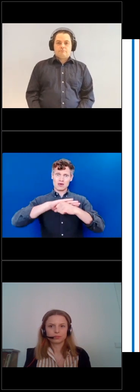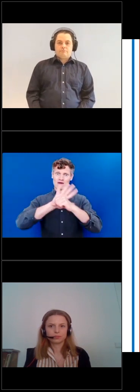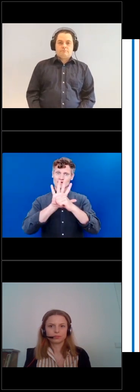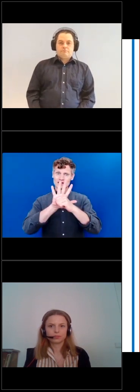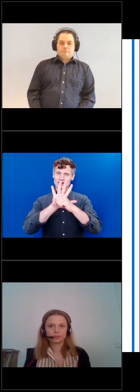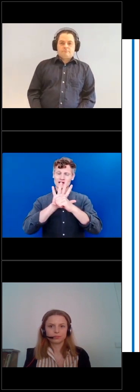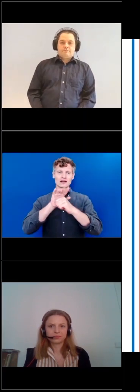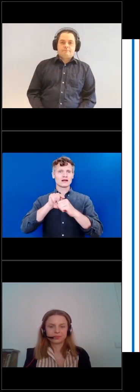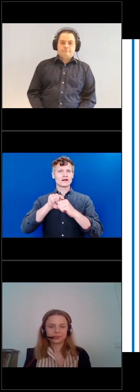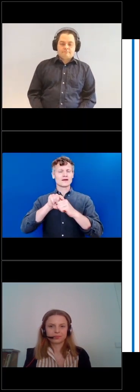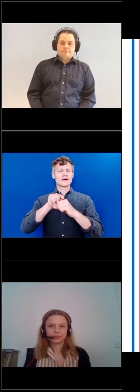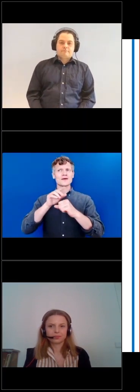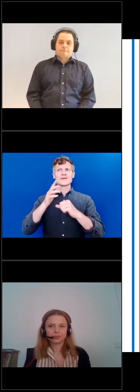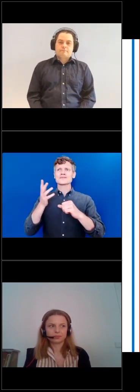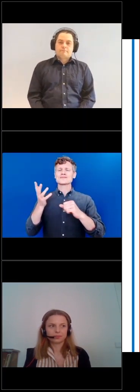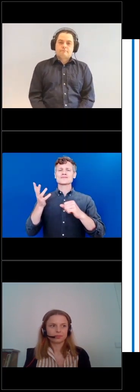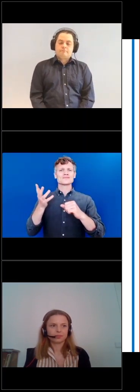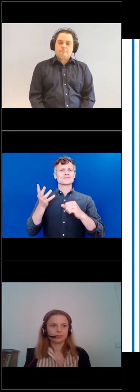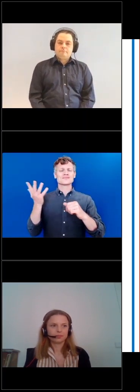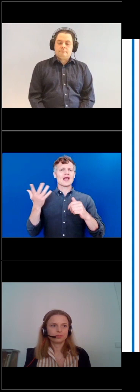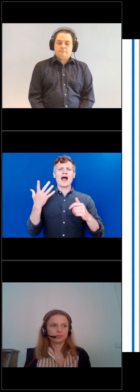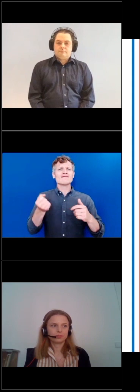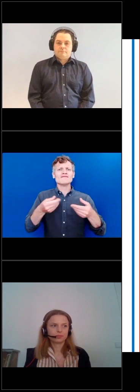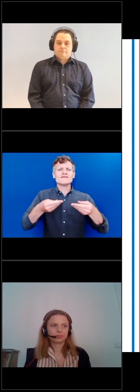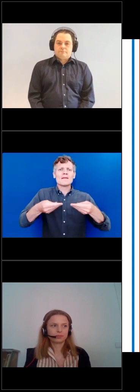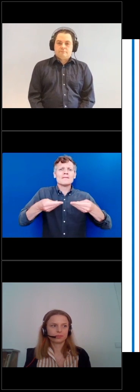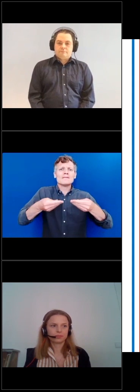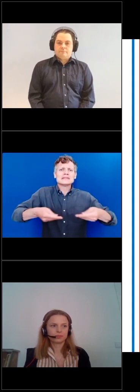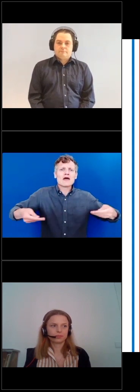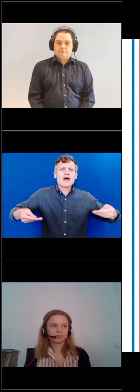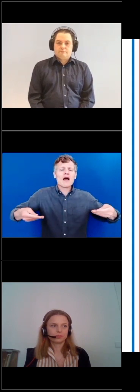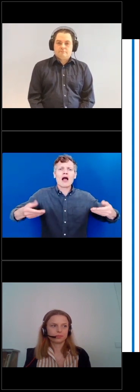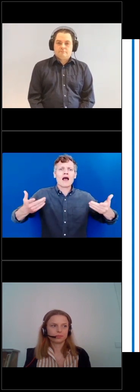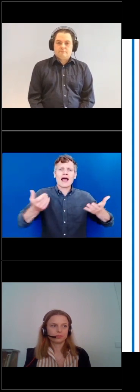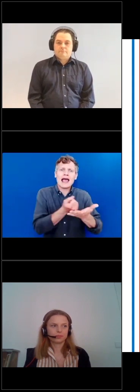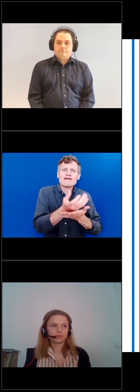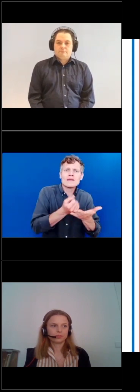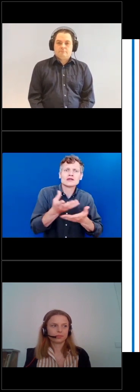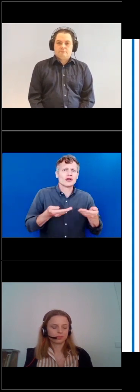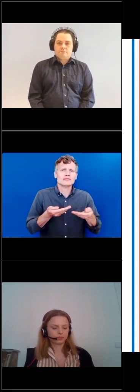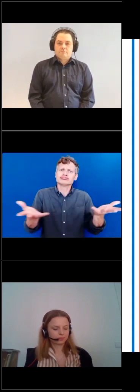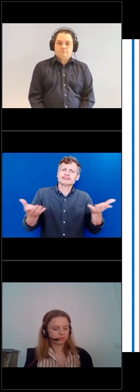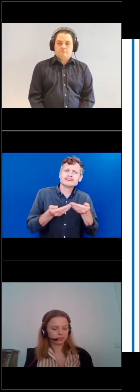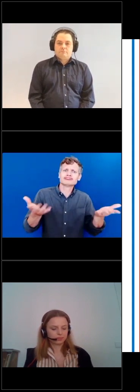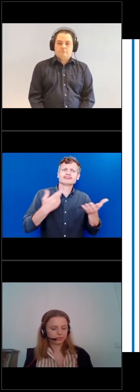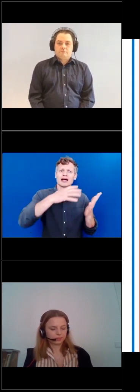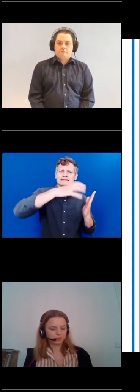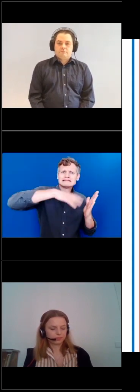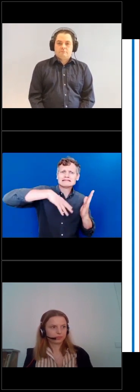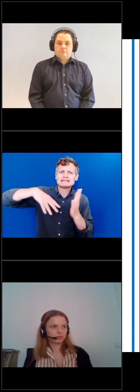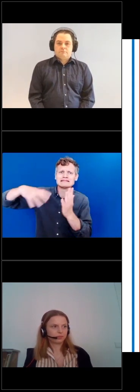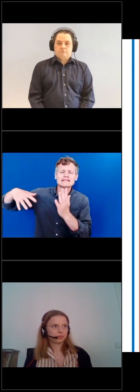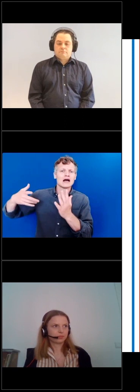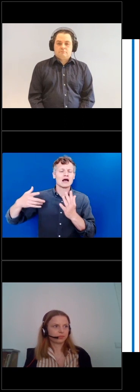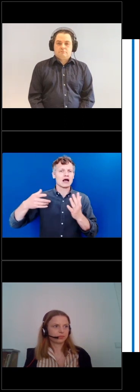when materials are not produced in easy or plain format, alternative format,